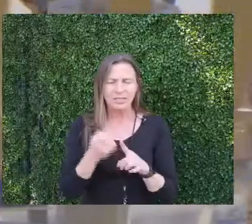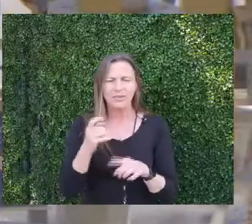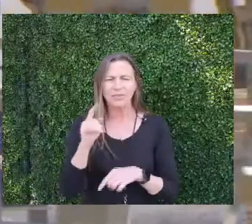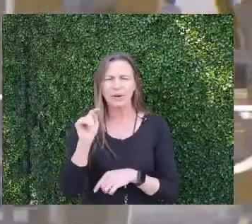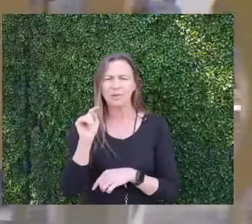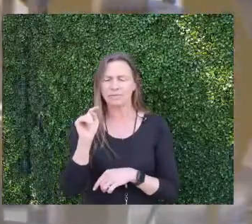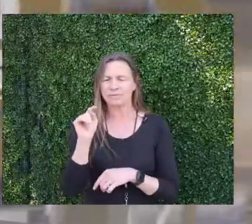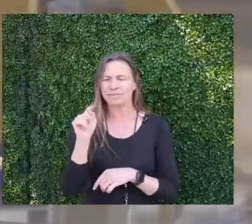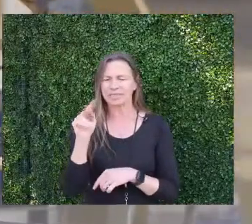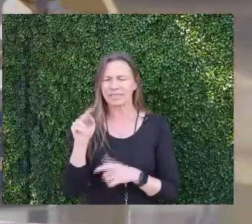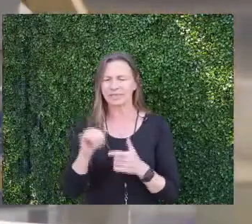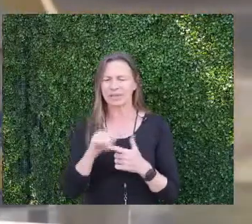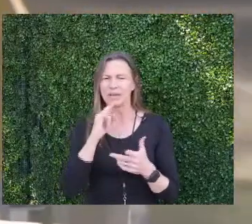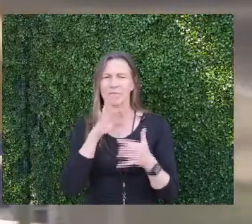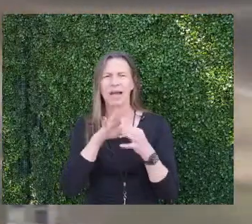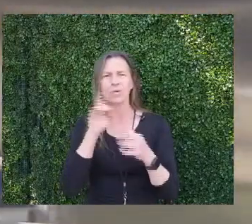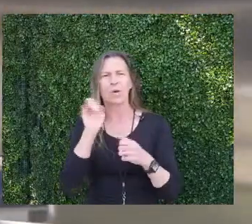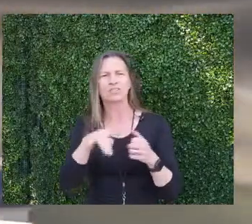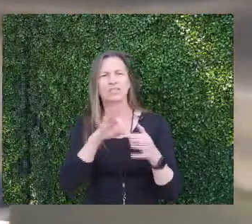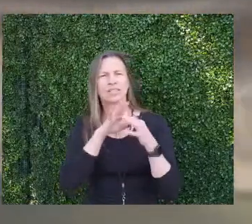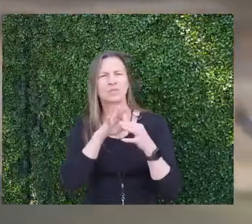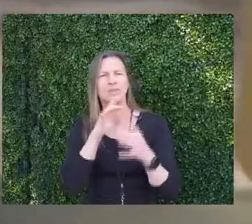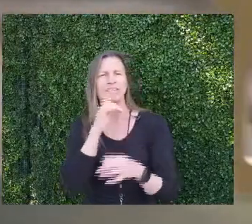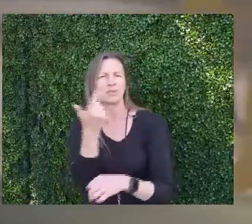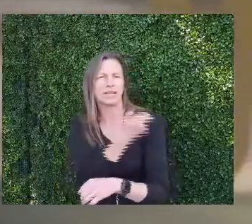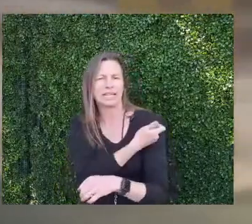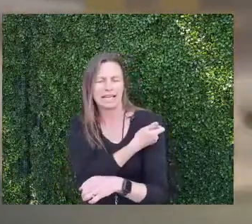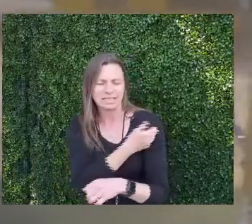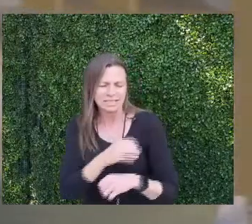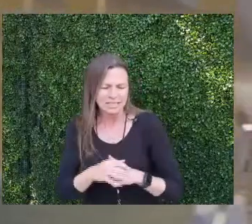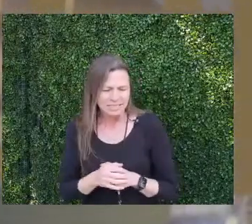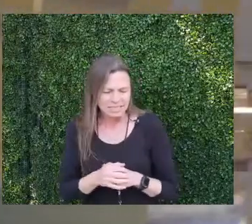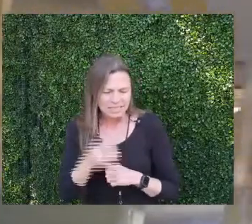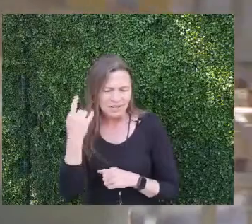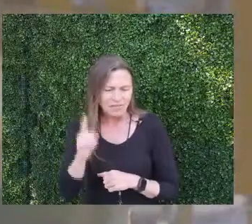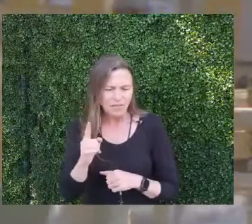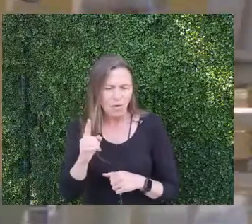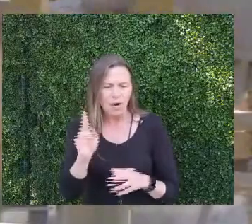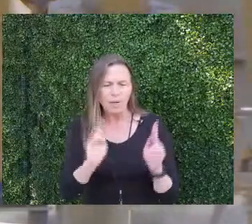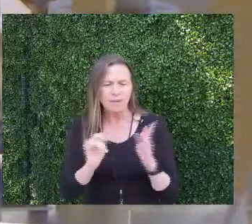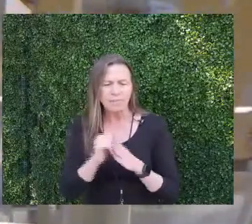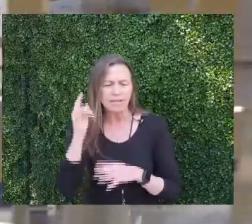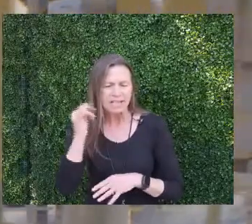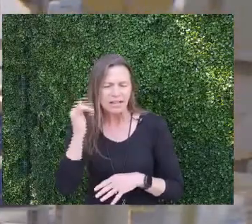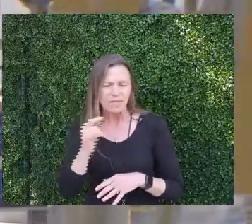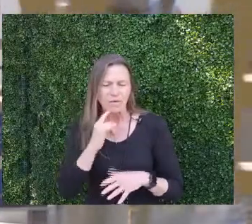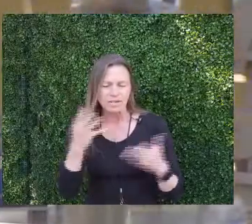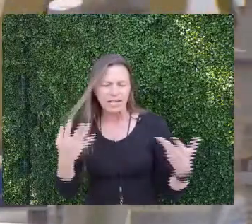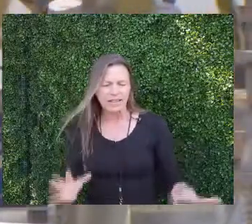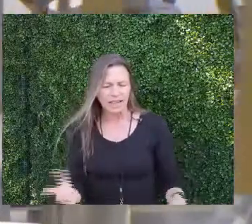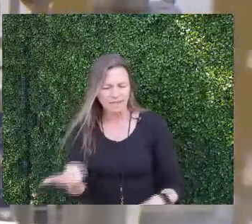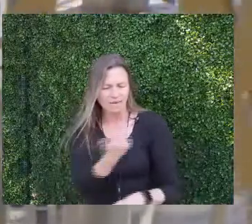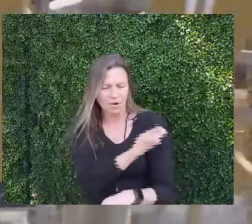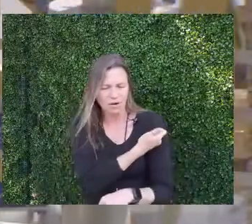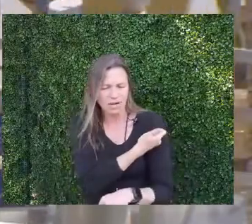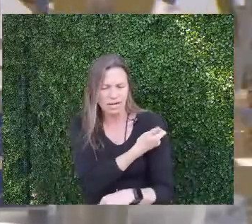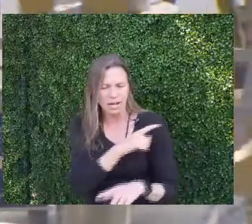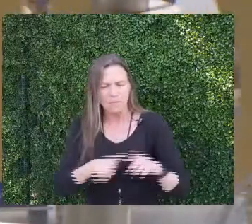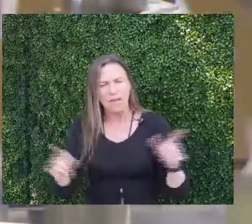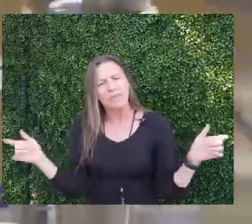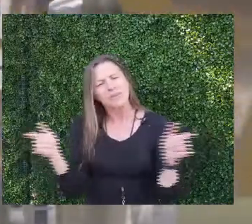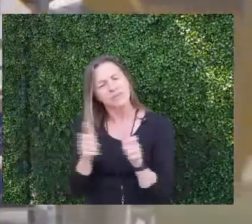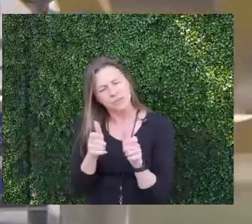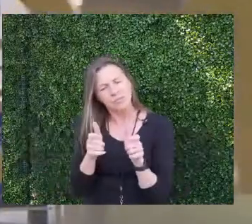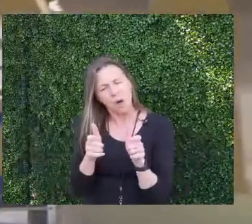question is related to the vaccine. We know almost 30% California people get the vaccine already. And the small business owner